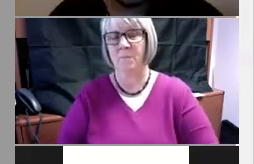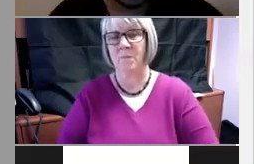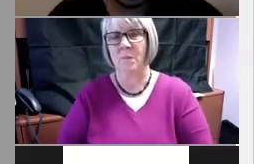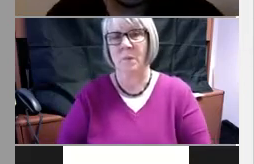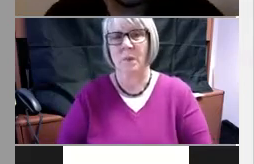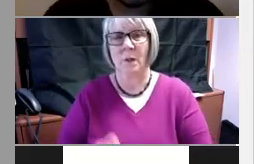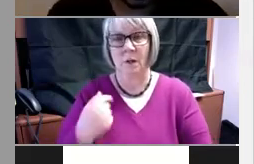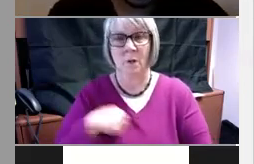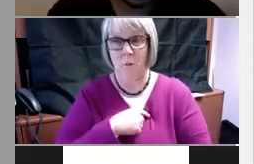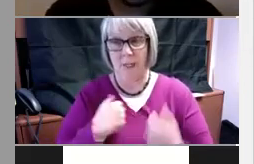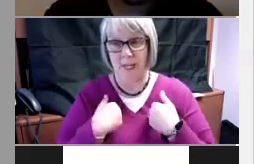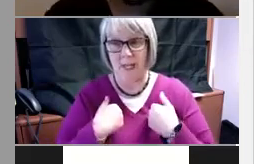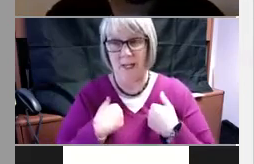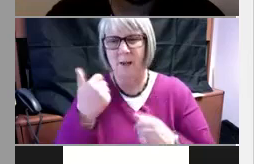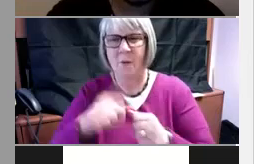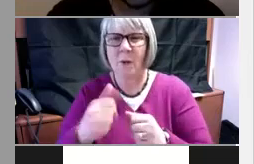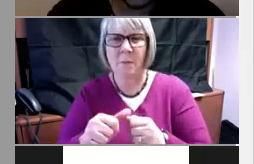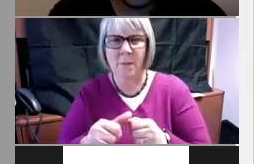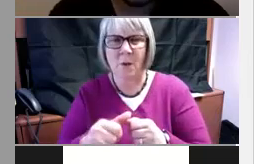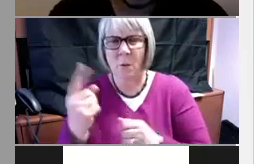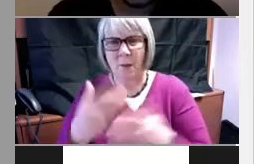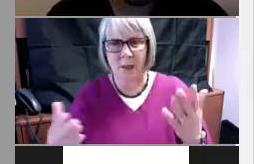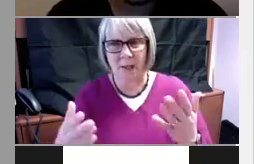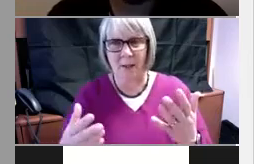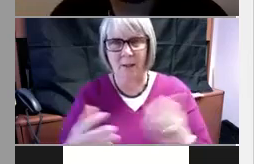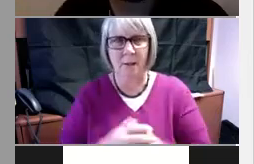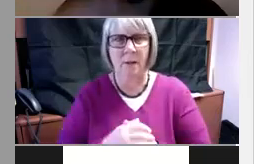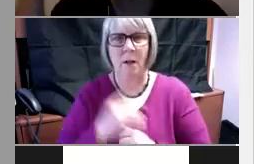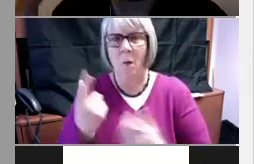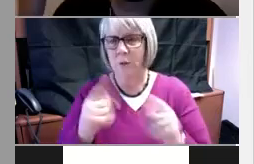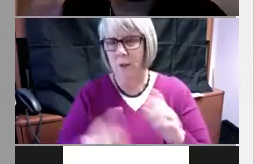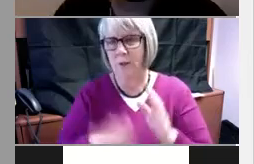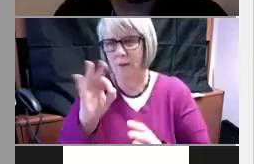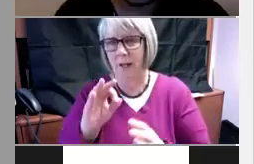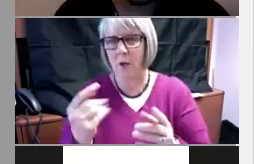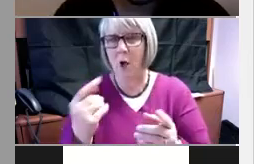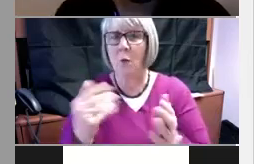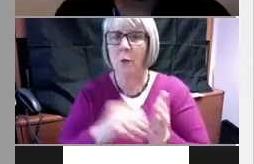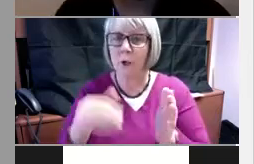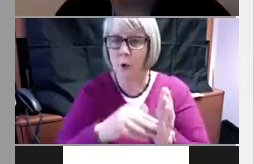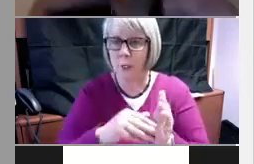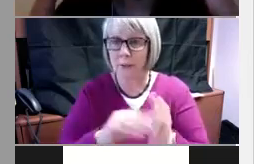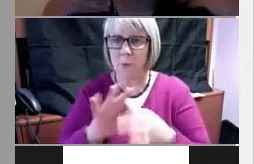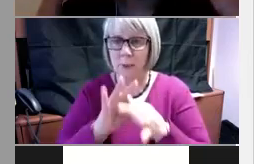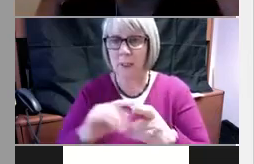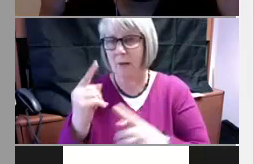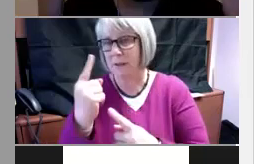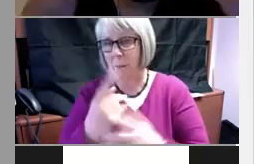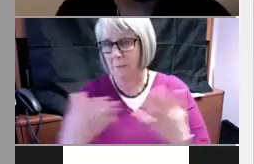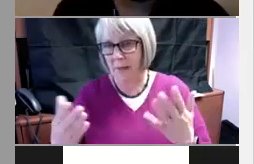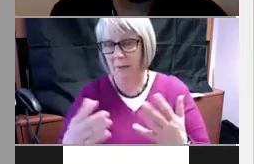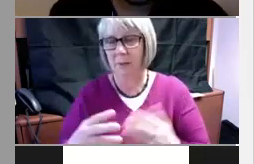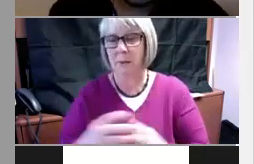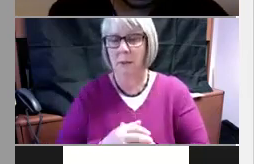So we have, remember one thing, always whenever we are trying to find out the recurrence relation of a particular thing, it is going to be t of